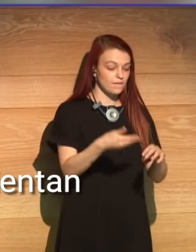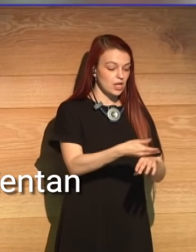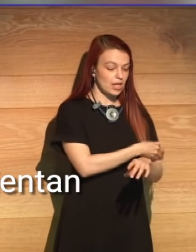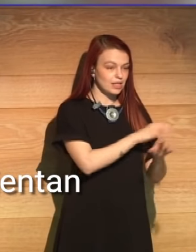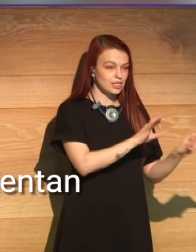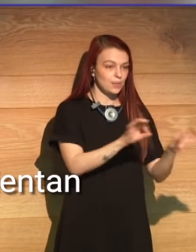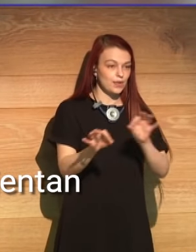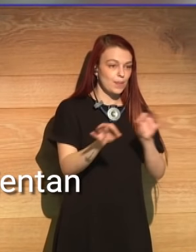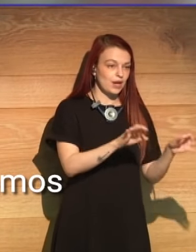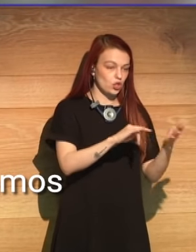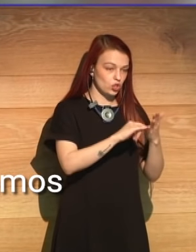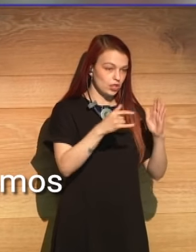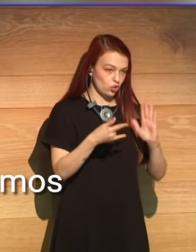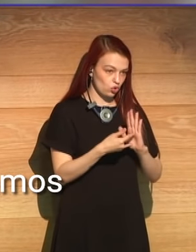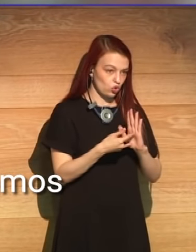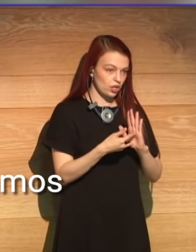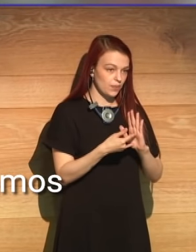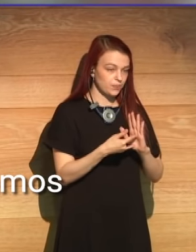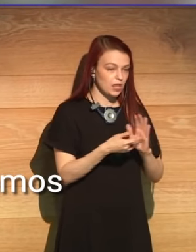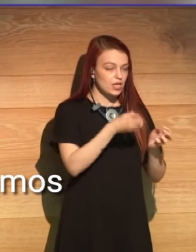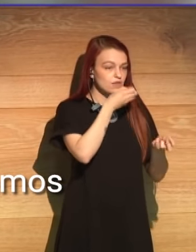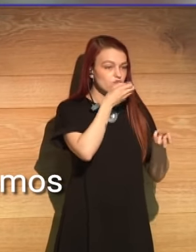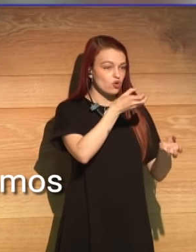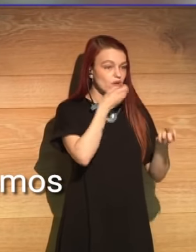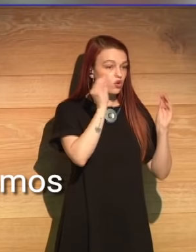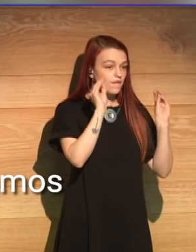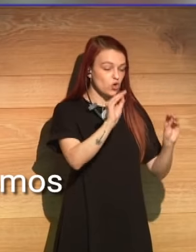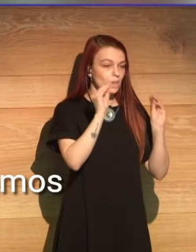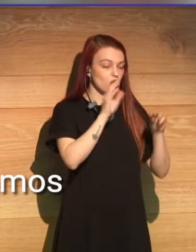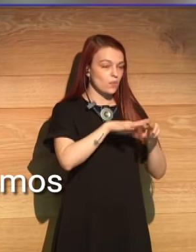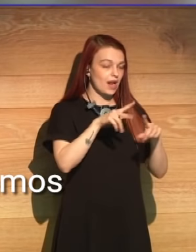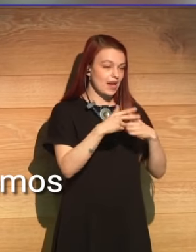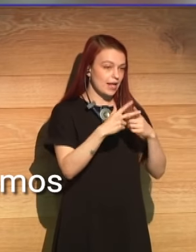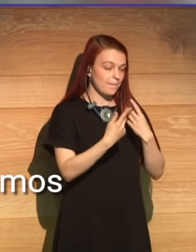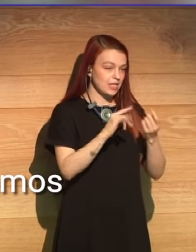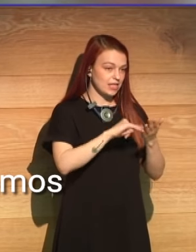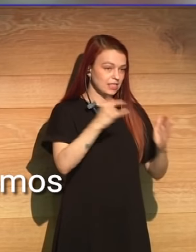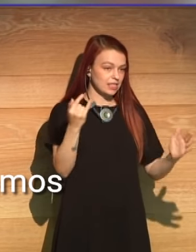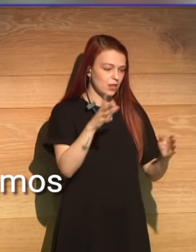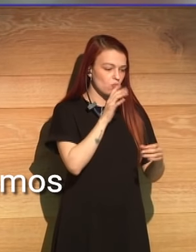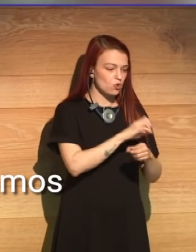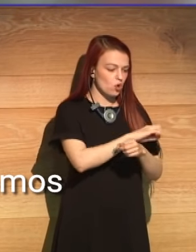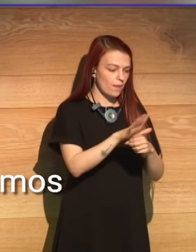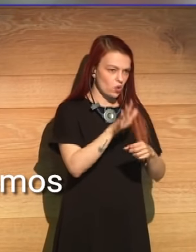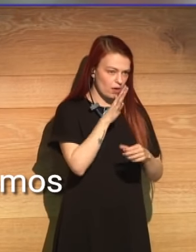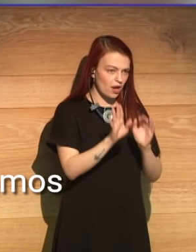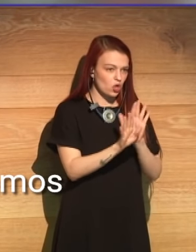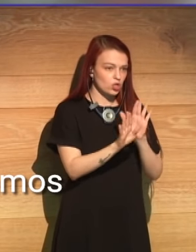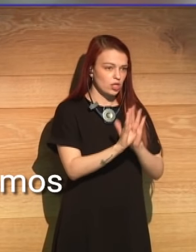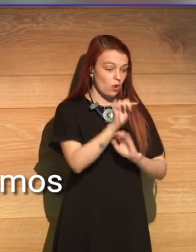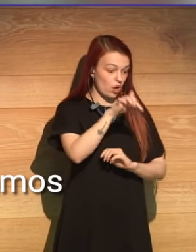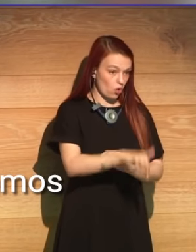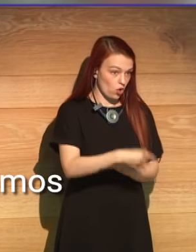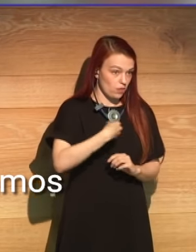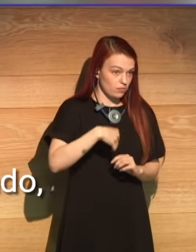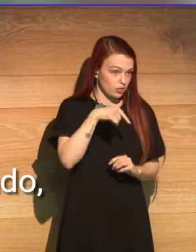be digitally included. We've seen with how much, even today's session, how much we lo vemos hoy, ¿no? Con la sesión de